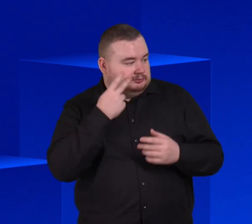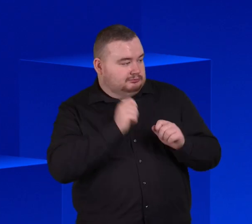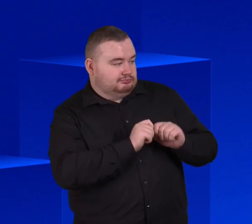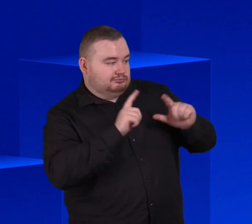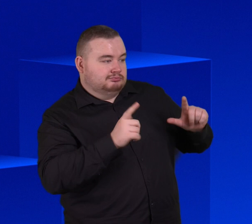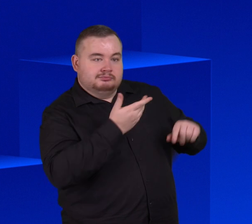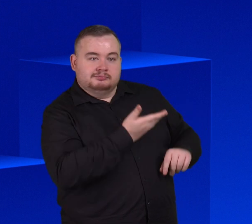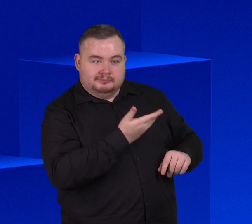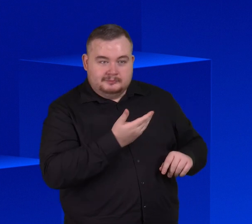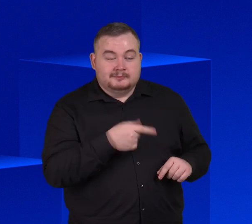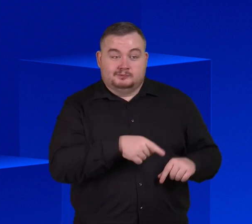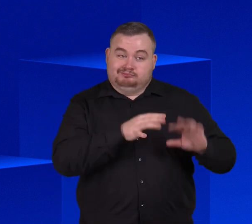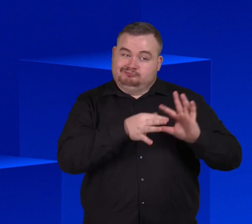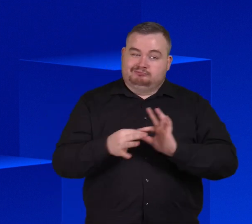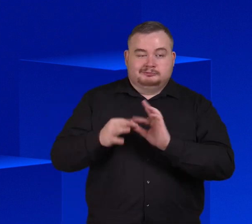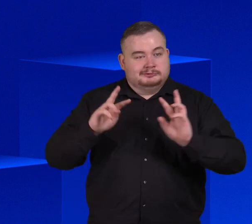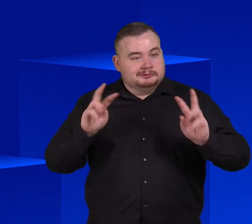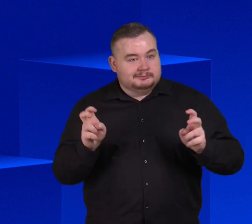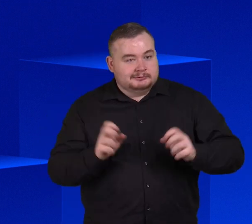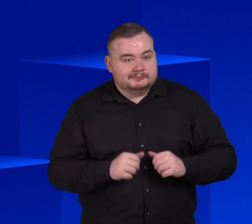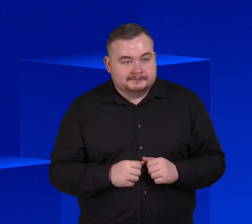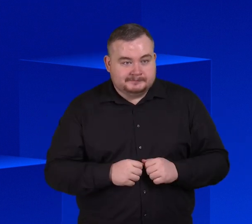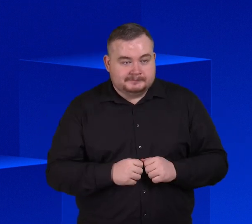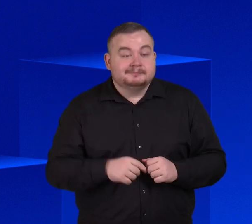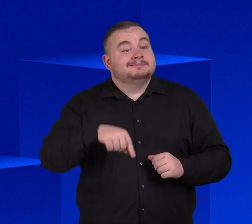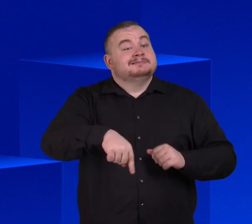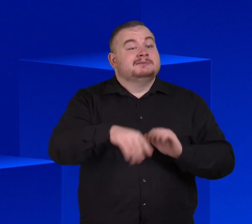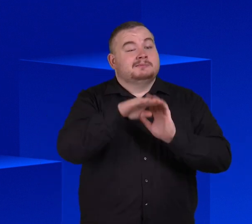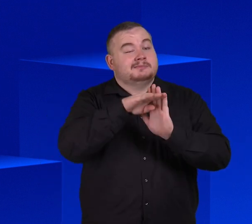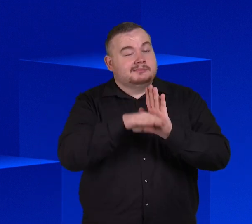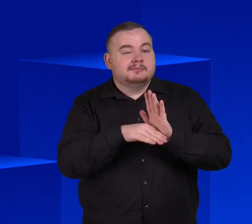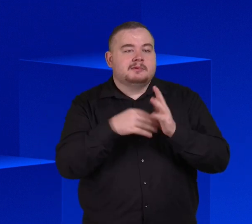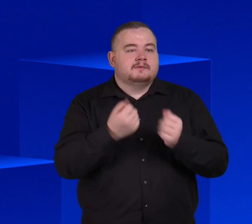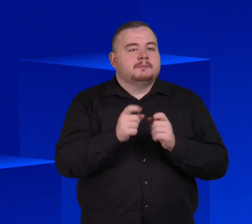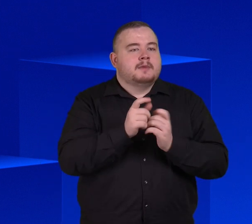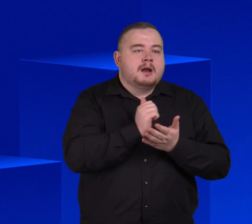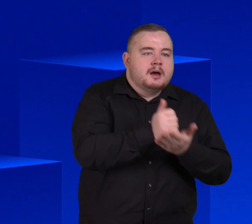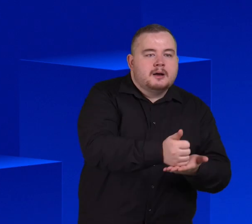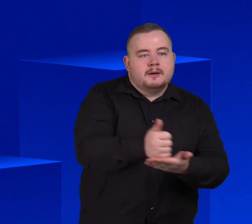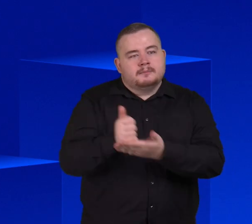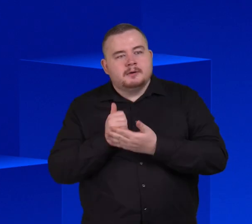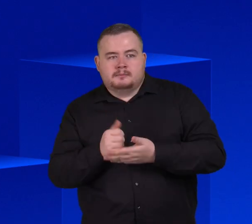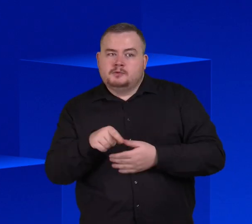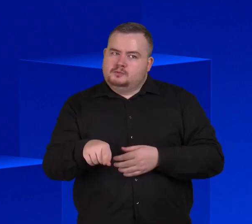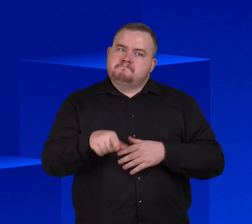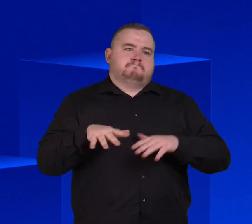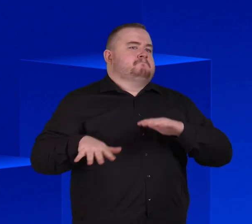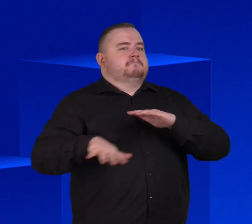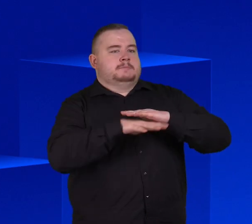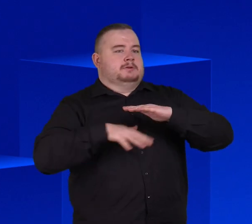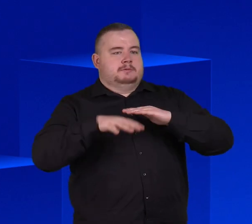having in mind subsidiarity rule, which is one of the basic rules of cohesion policy, European Commission offered to us